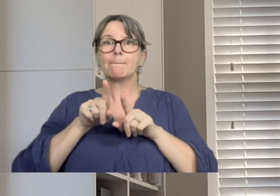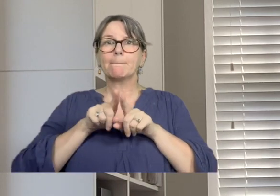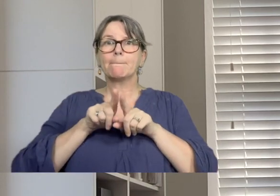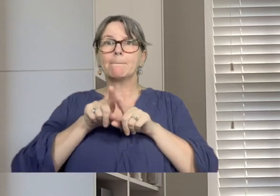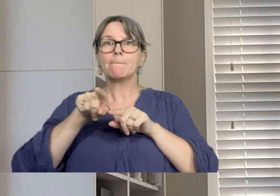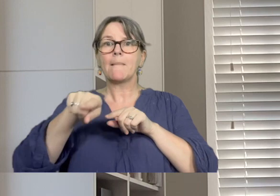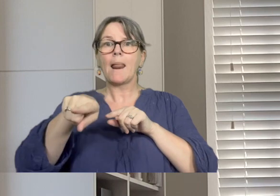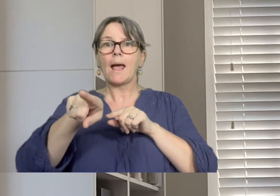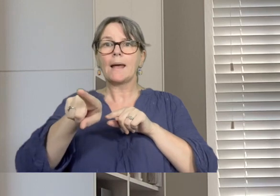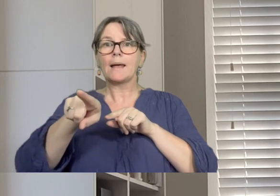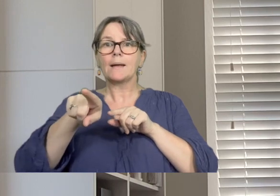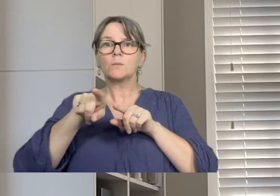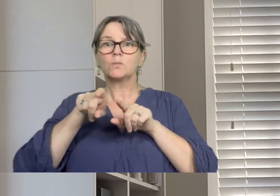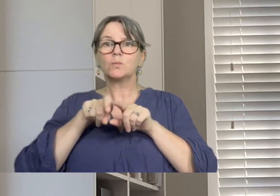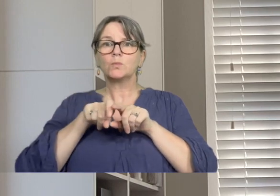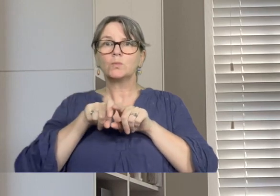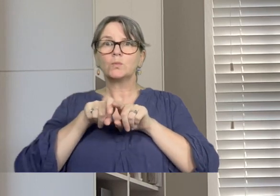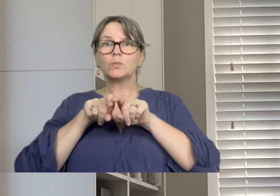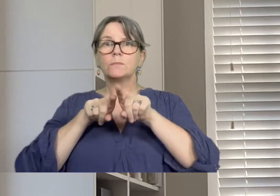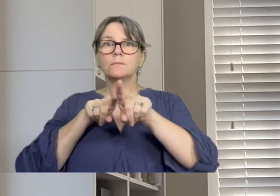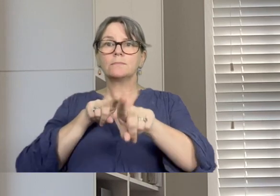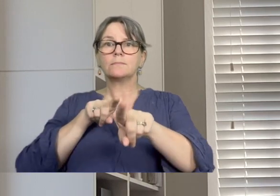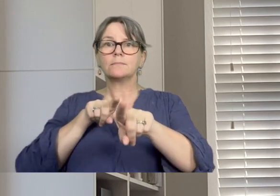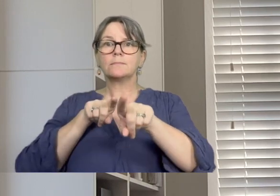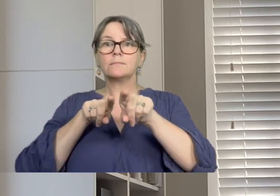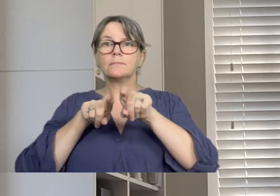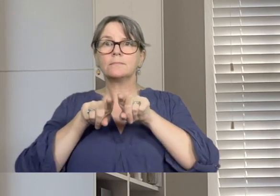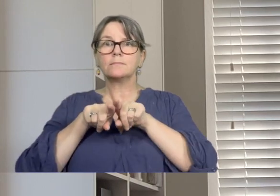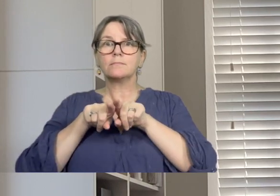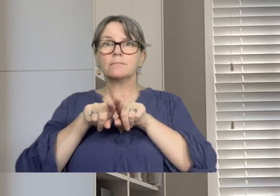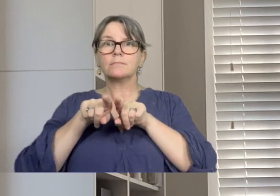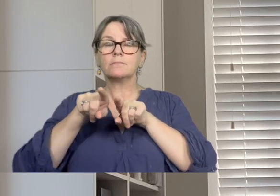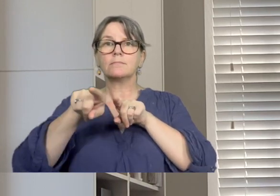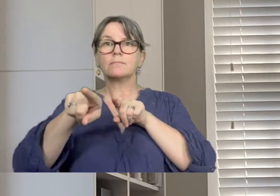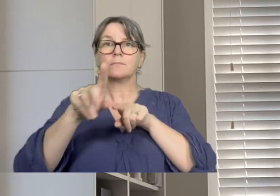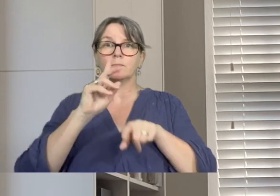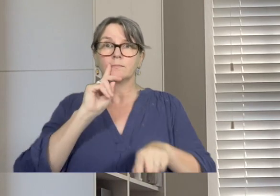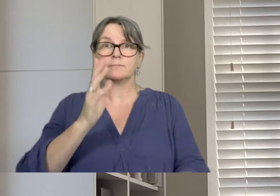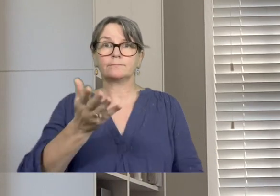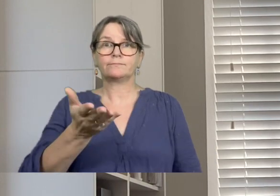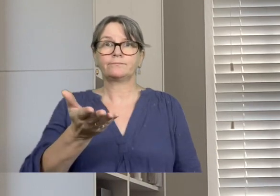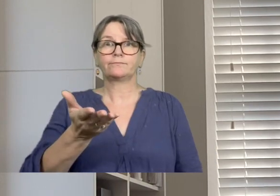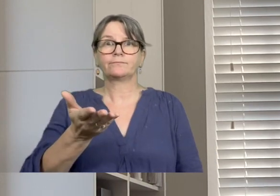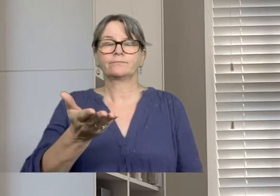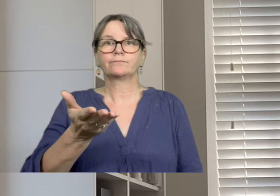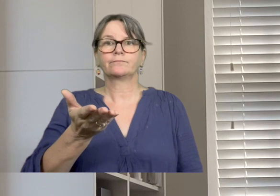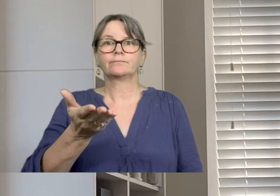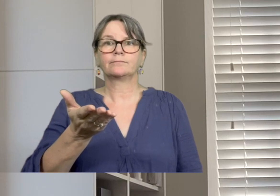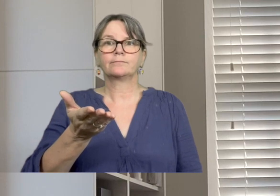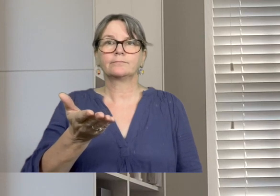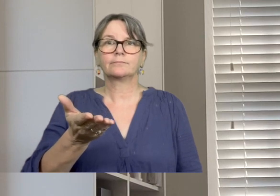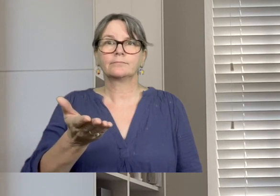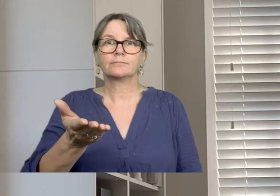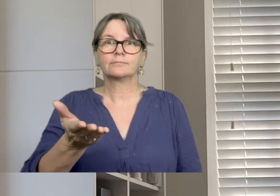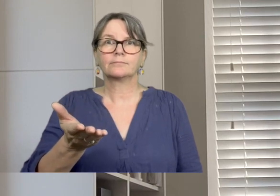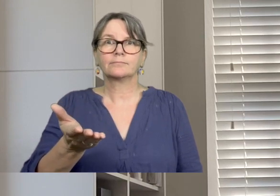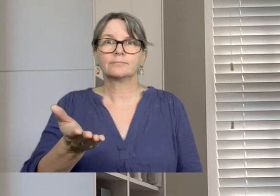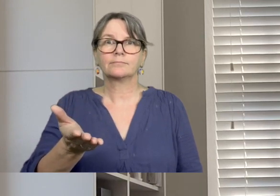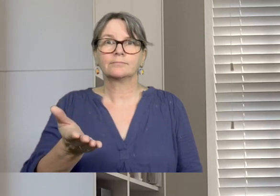Same with the legs. We go in and back. Breath in and